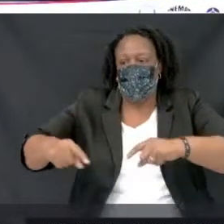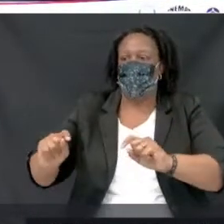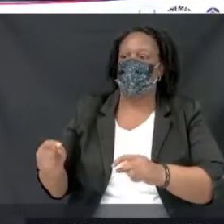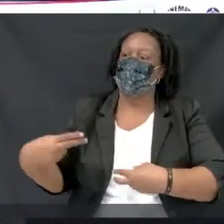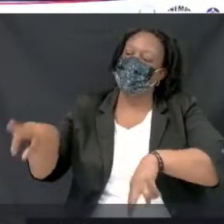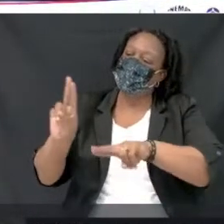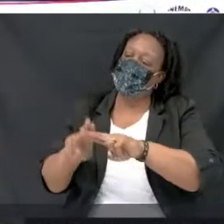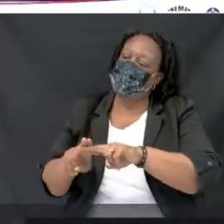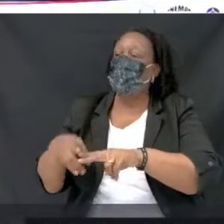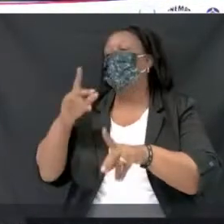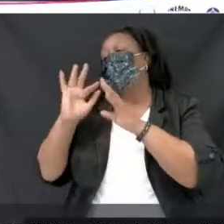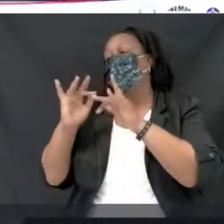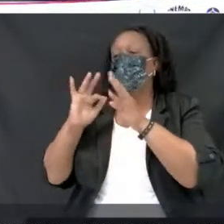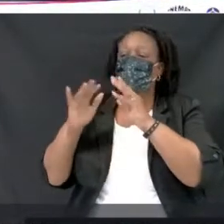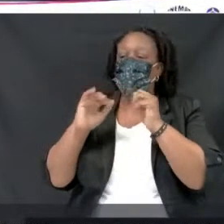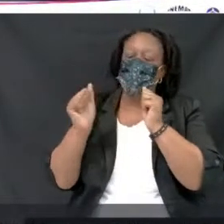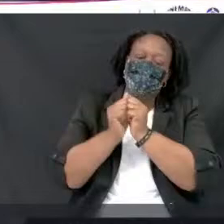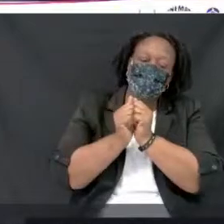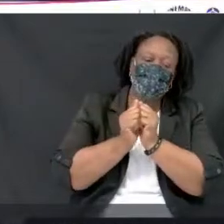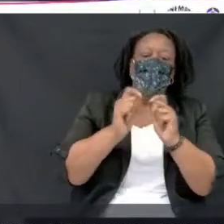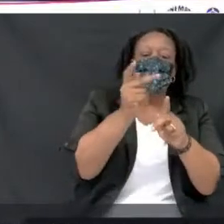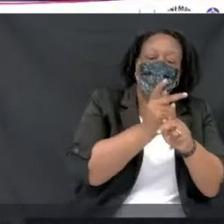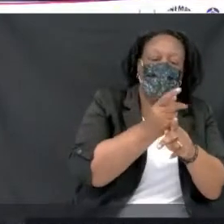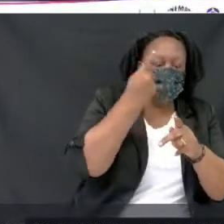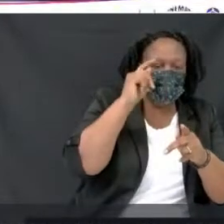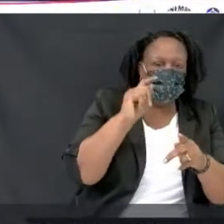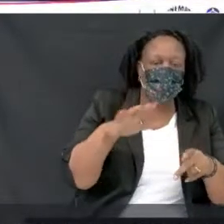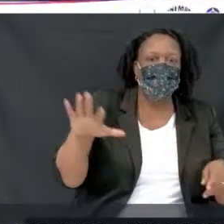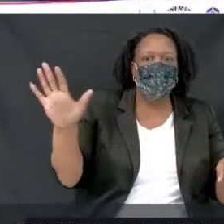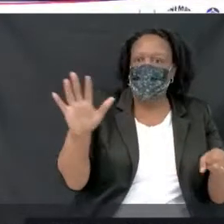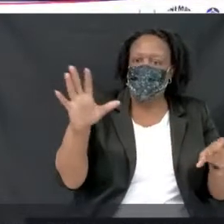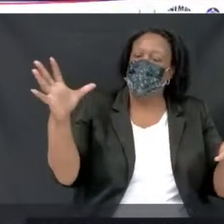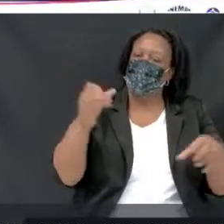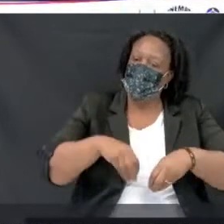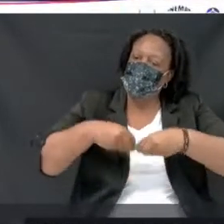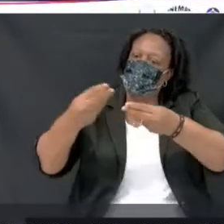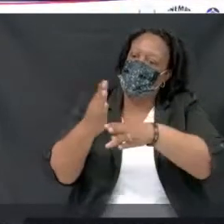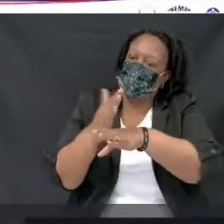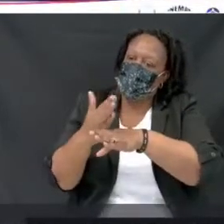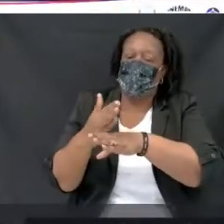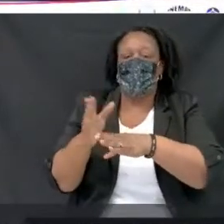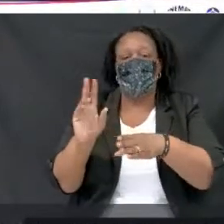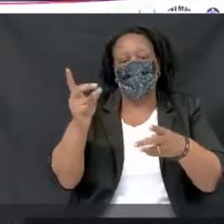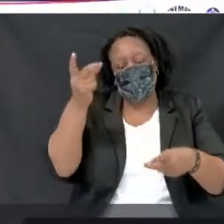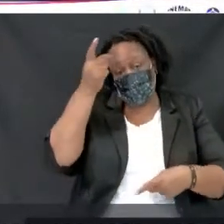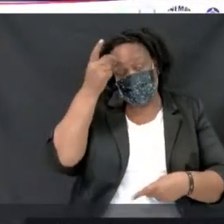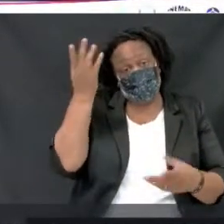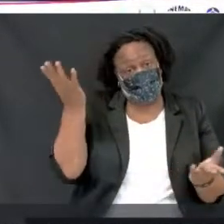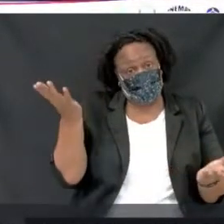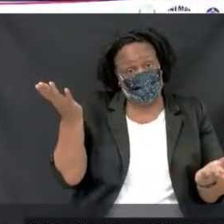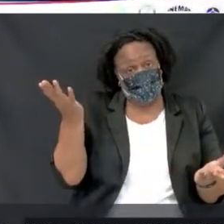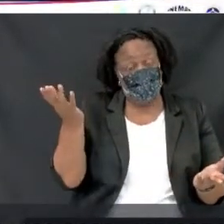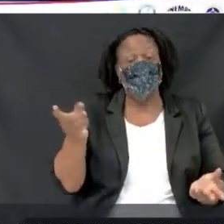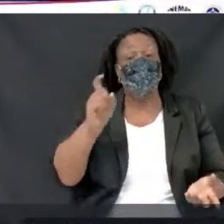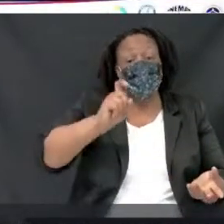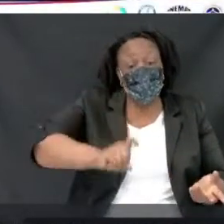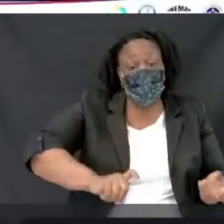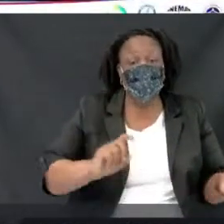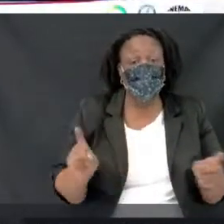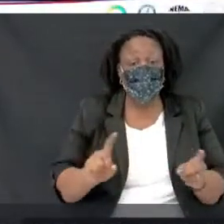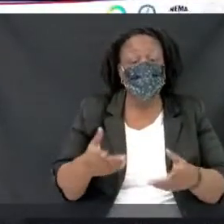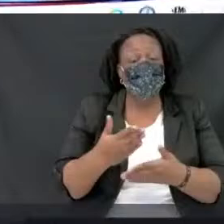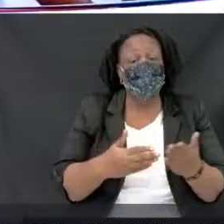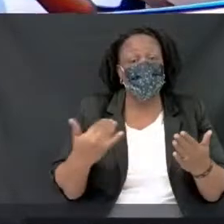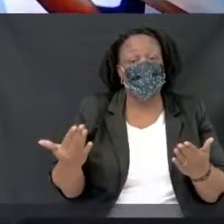beds sometimes. We need to take urgent action now if we are to avoid a devastating fourth wave.